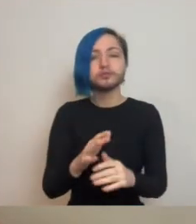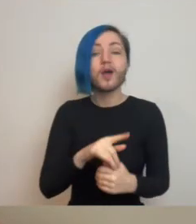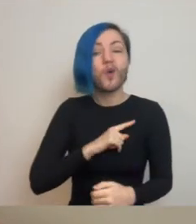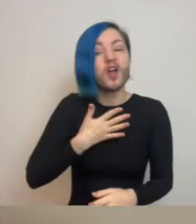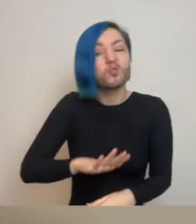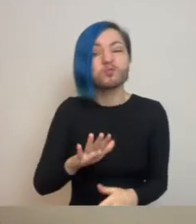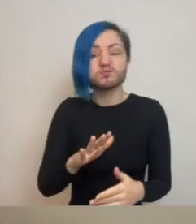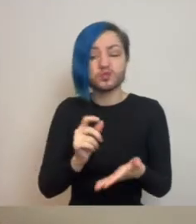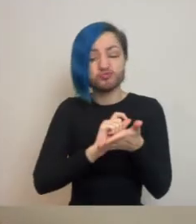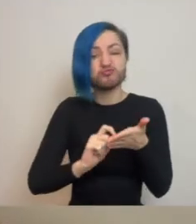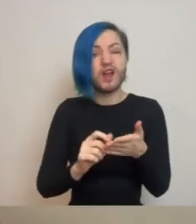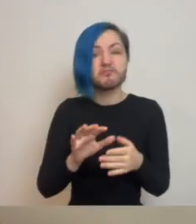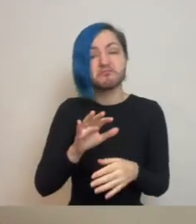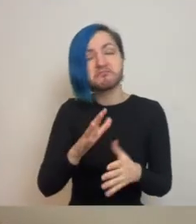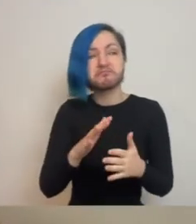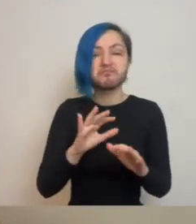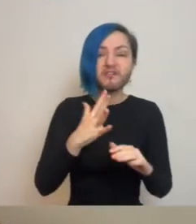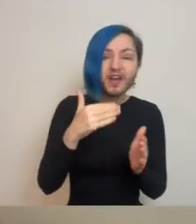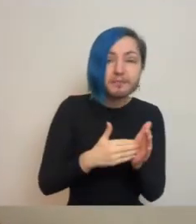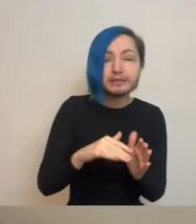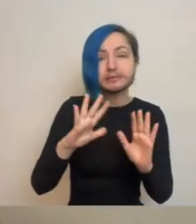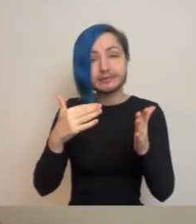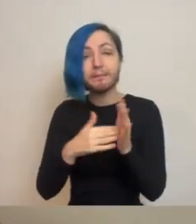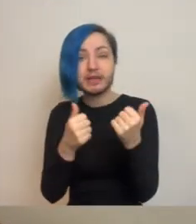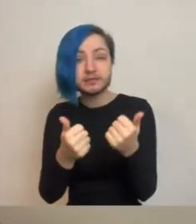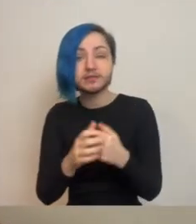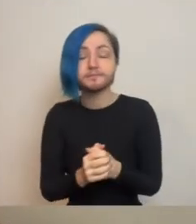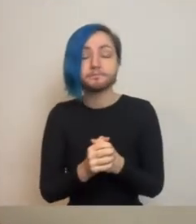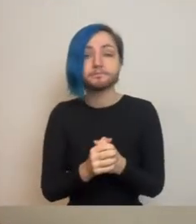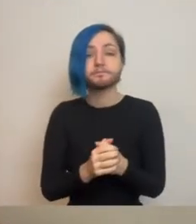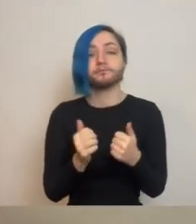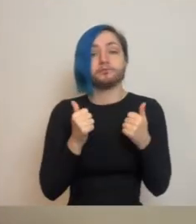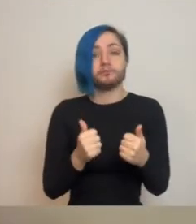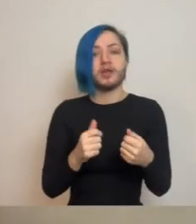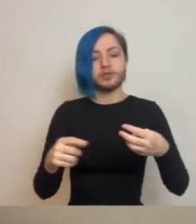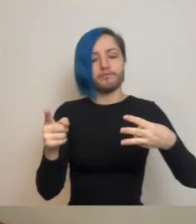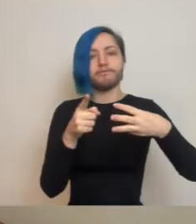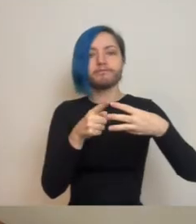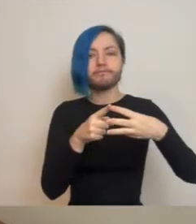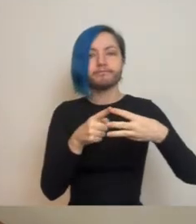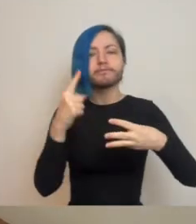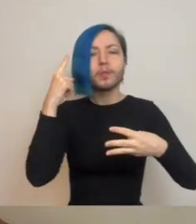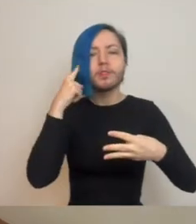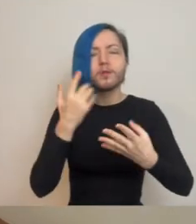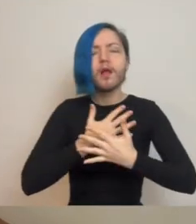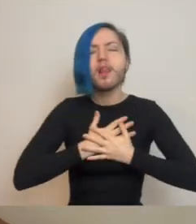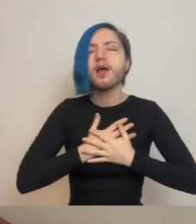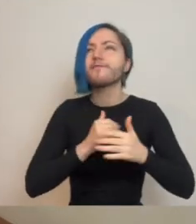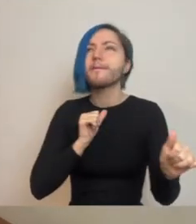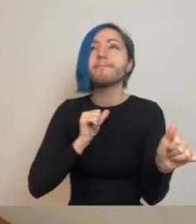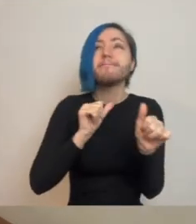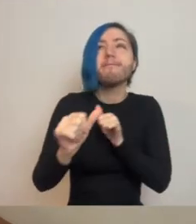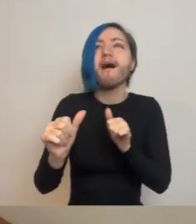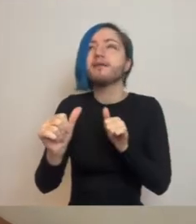I would want you to spend about 5 or 10 minutes doing this. So the writing exercise is, first of all, to think, what do you love most about the